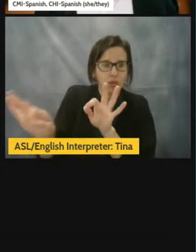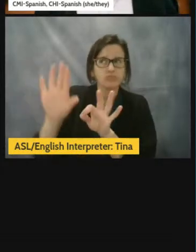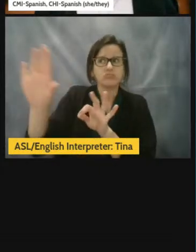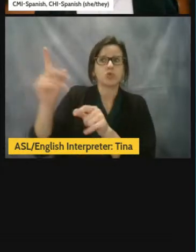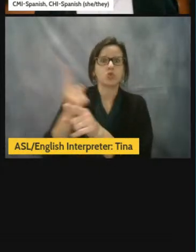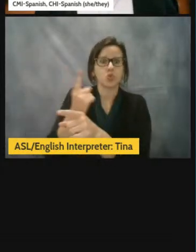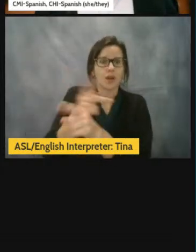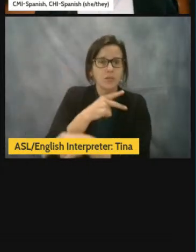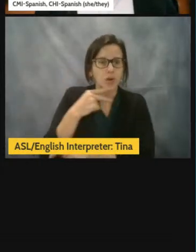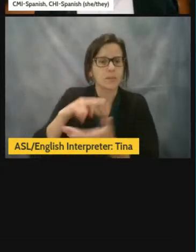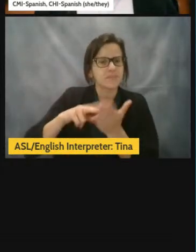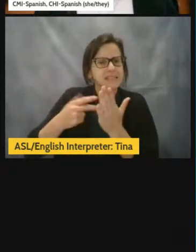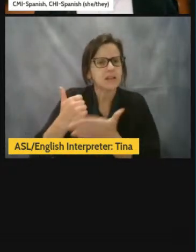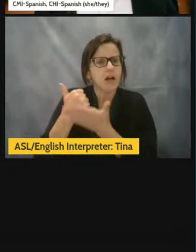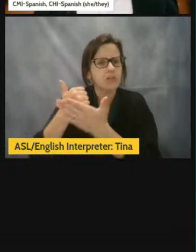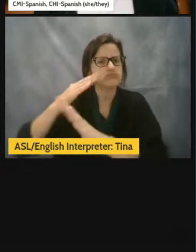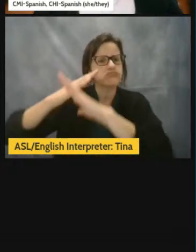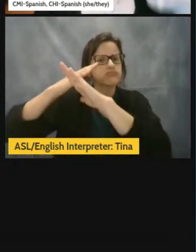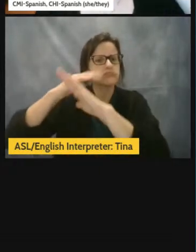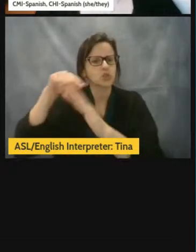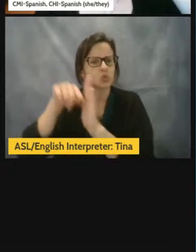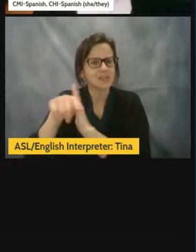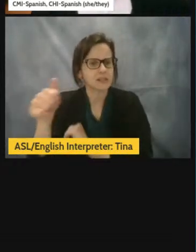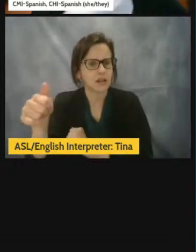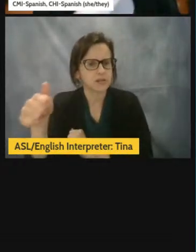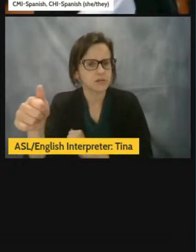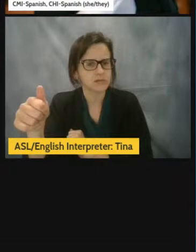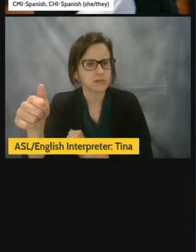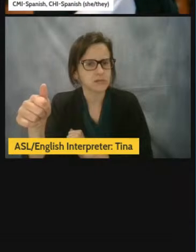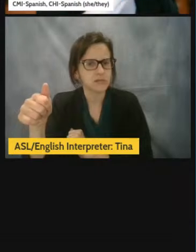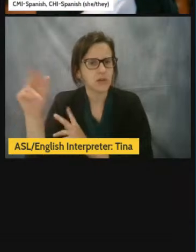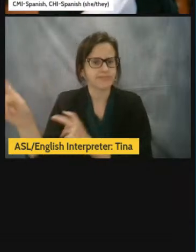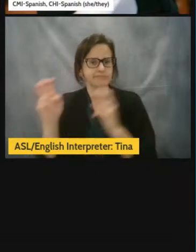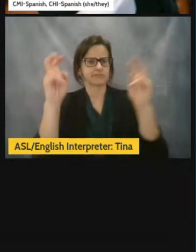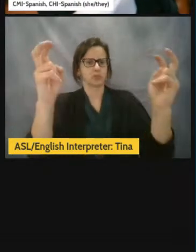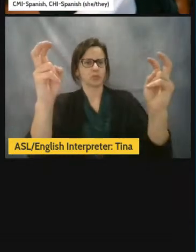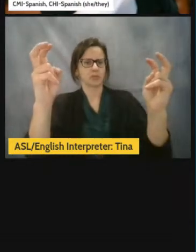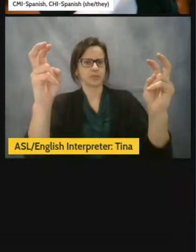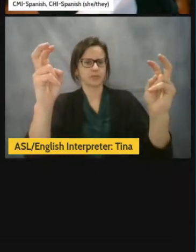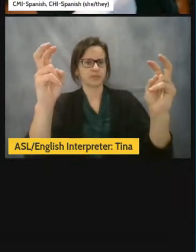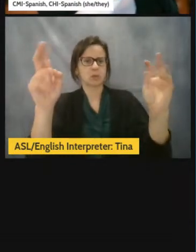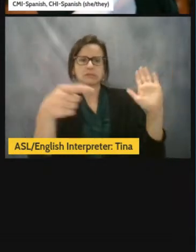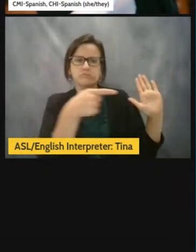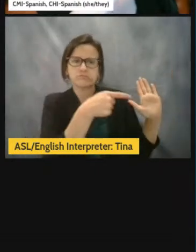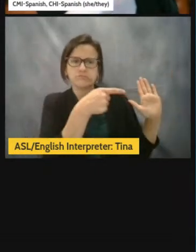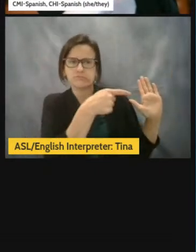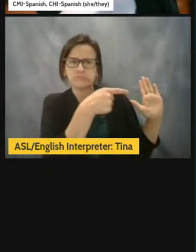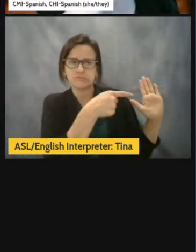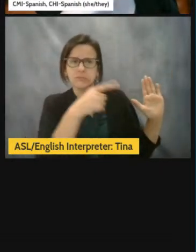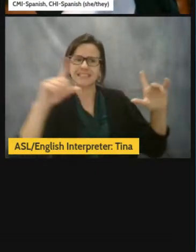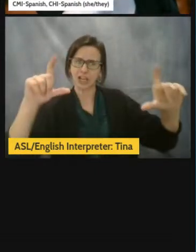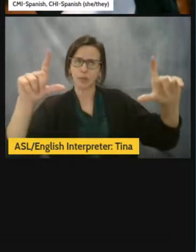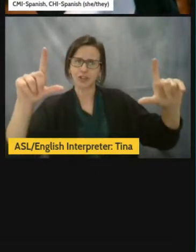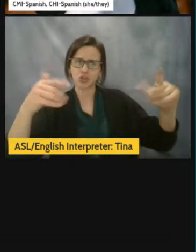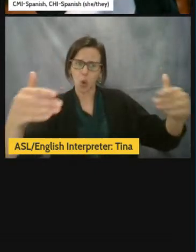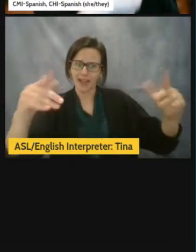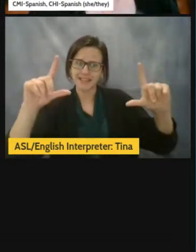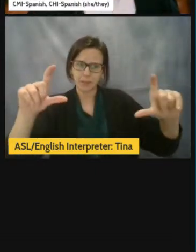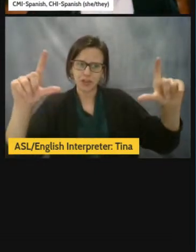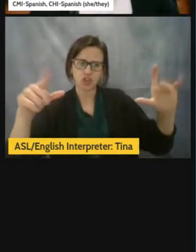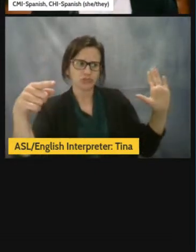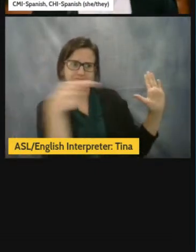Please take your pictures. I'll point at it. Wait, there you go. I'm pointing at it. This, take your pictures now,